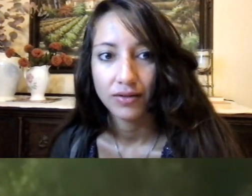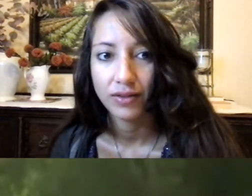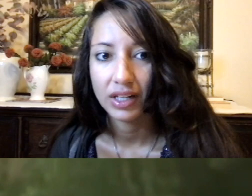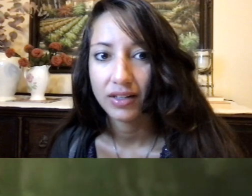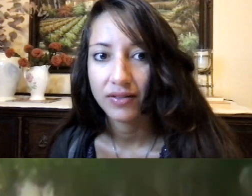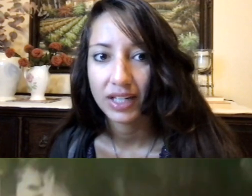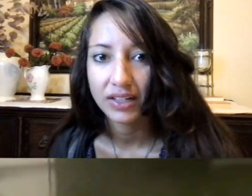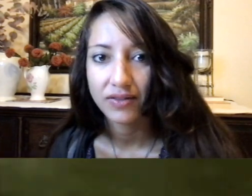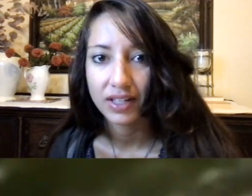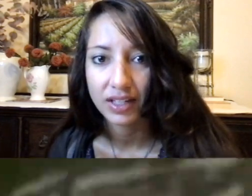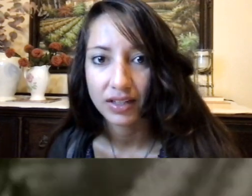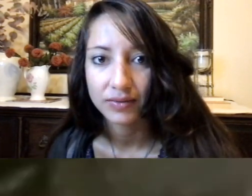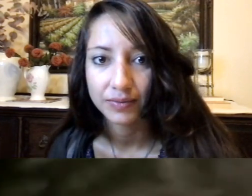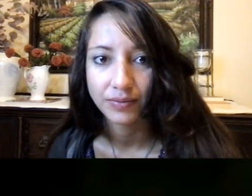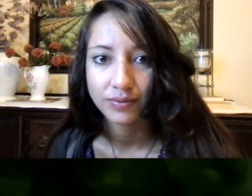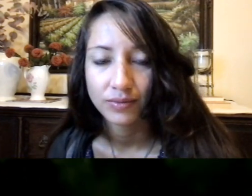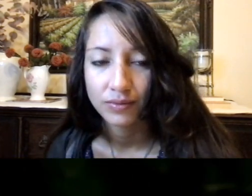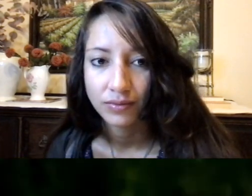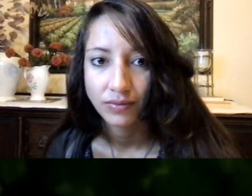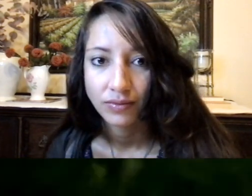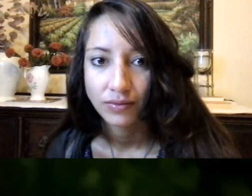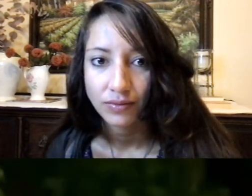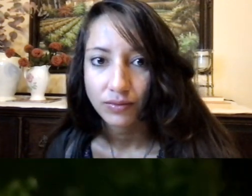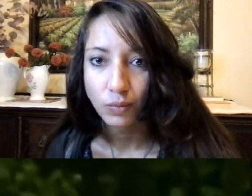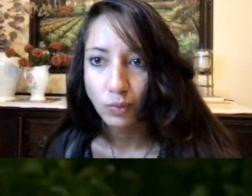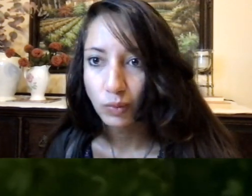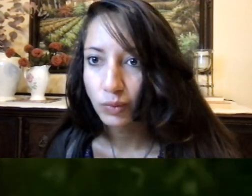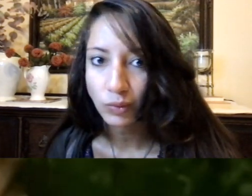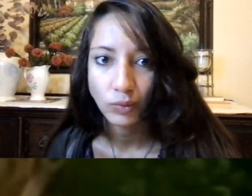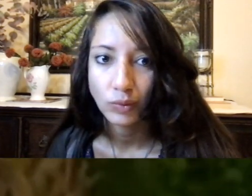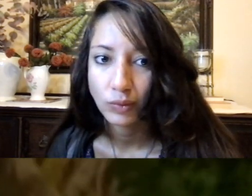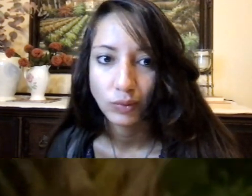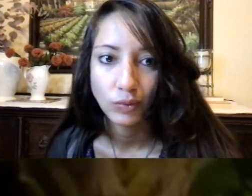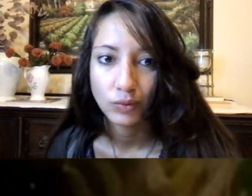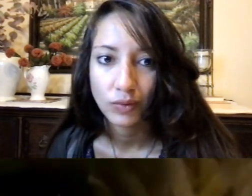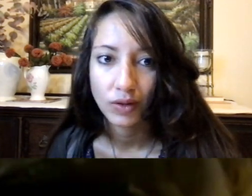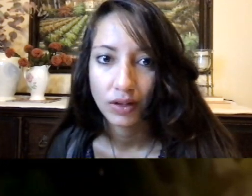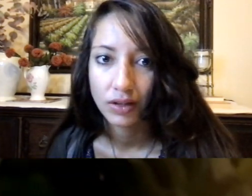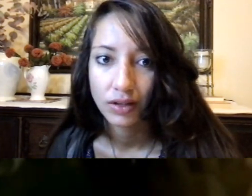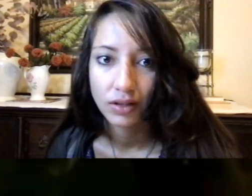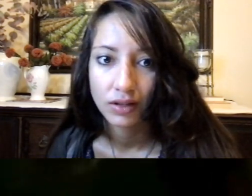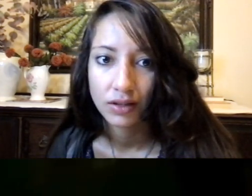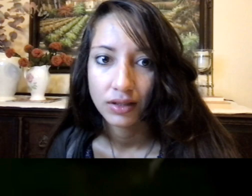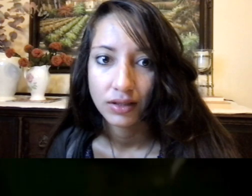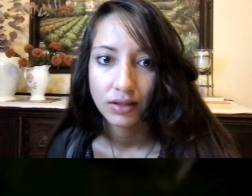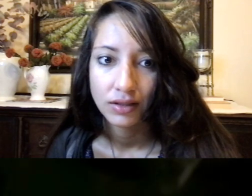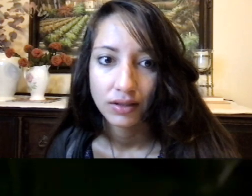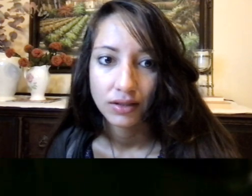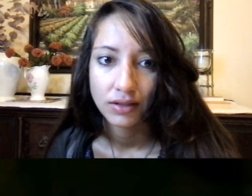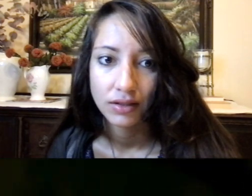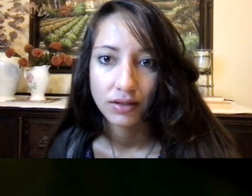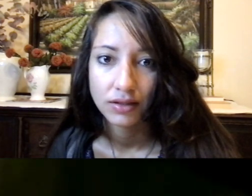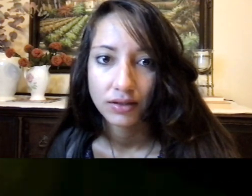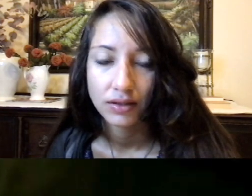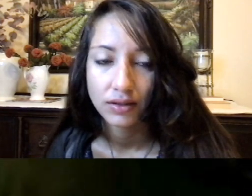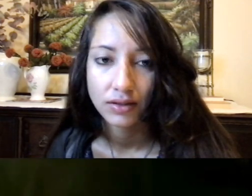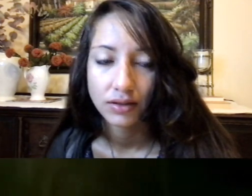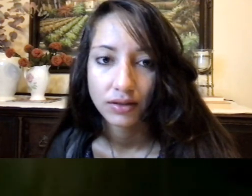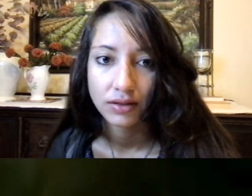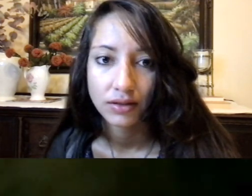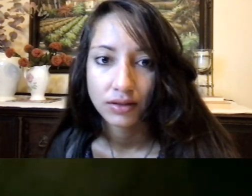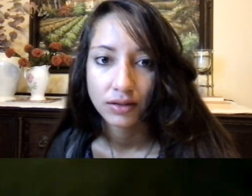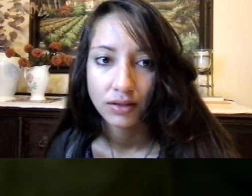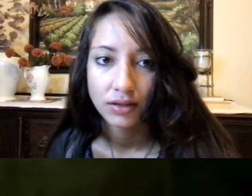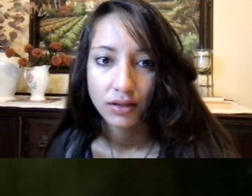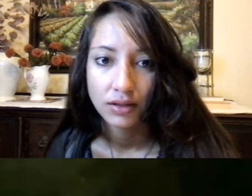mean, I saw cars in Fort Lauderdale when I was there that were up to the middle of their windows. You know what I'm saying? And anytime water gets